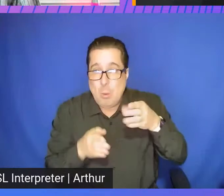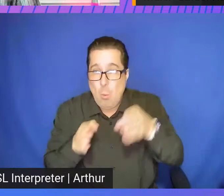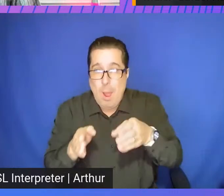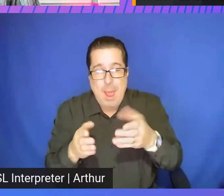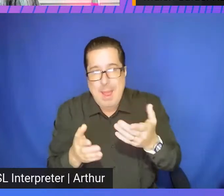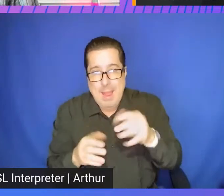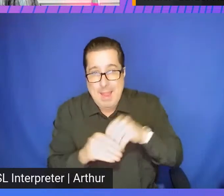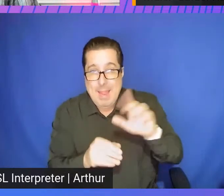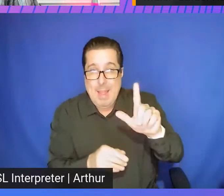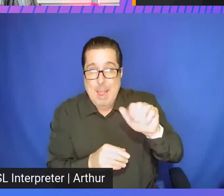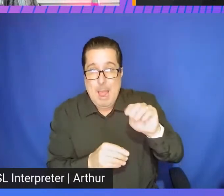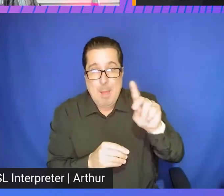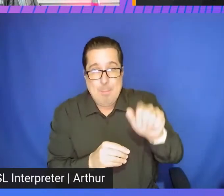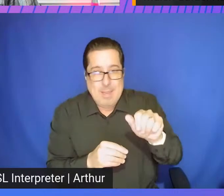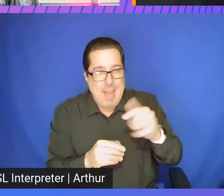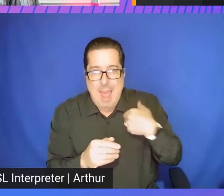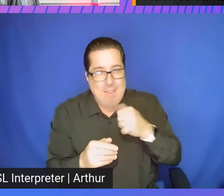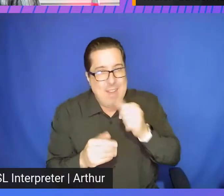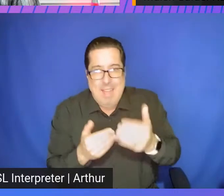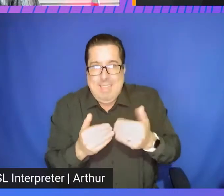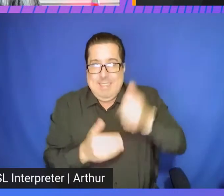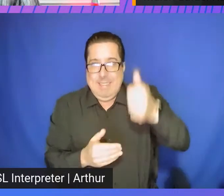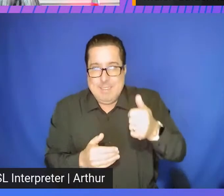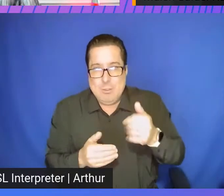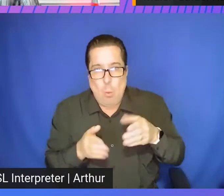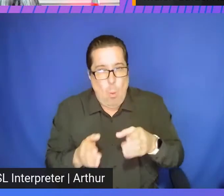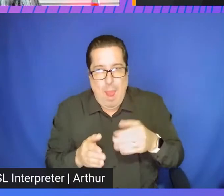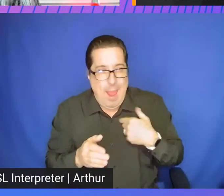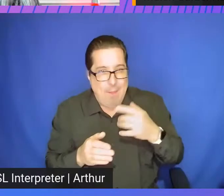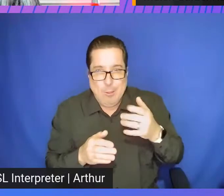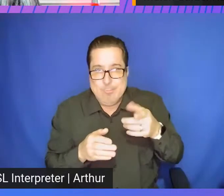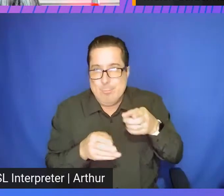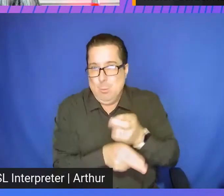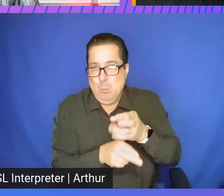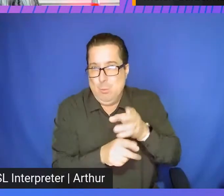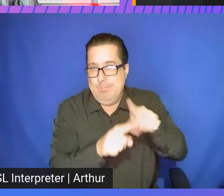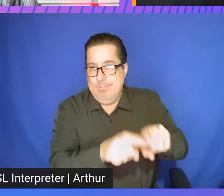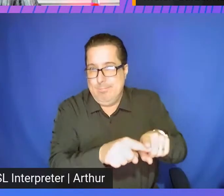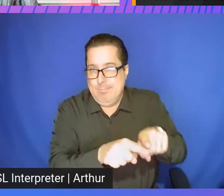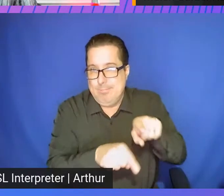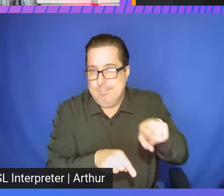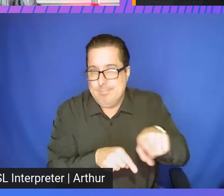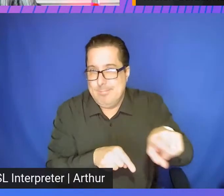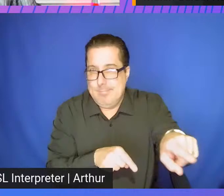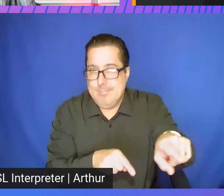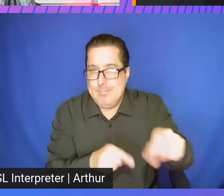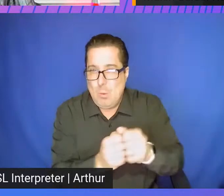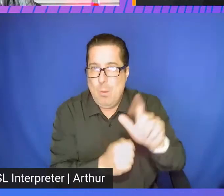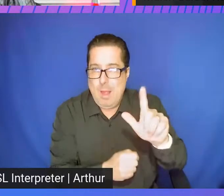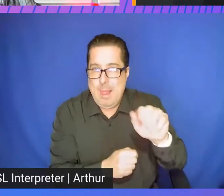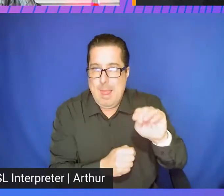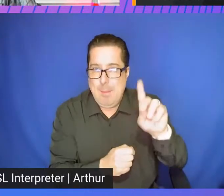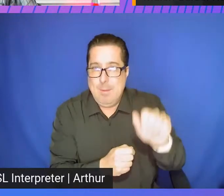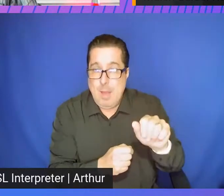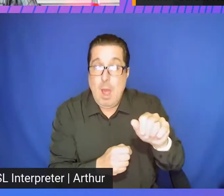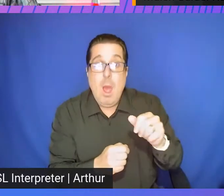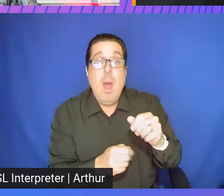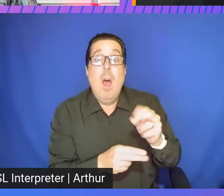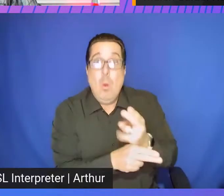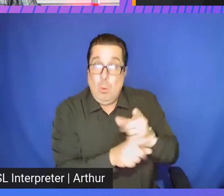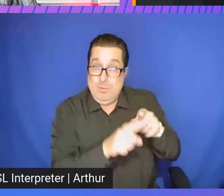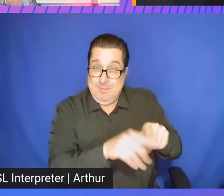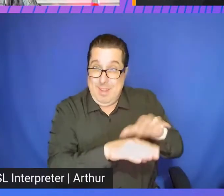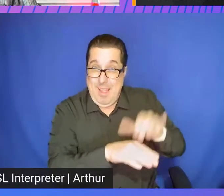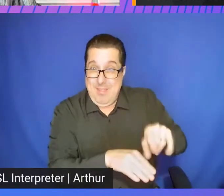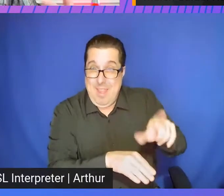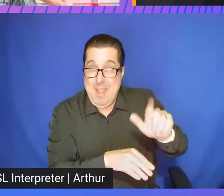Lambda. And the other thing is, where we do use Lambda, we find that